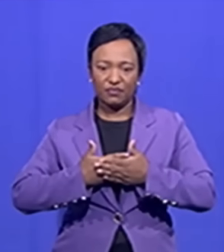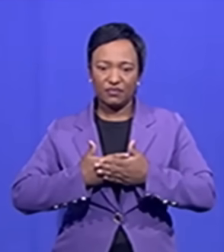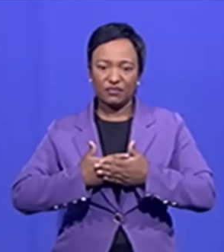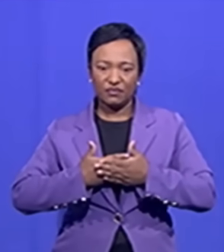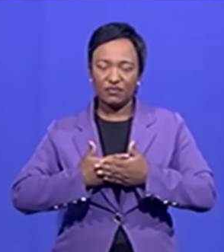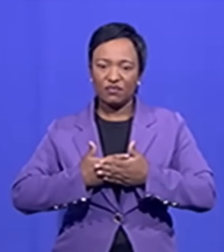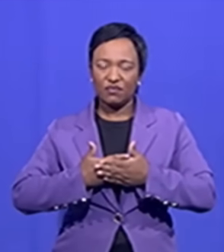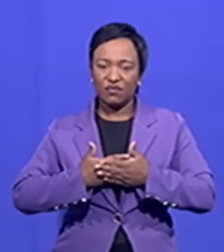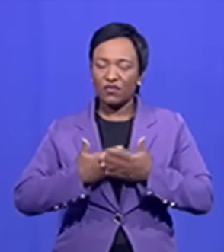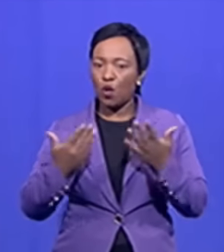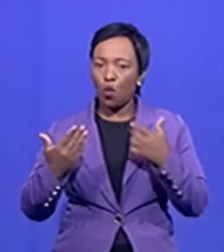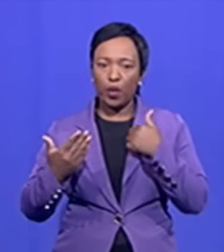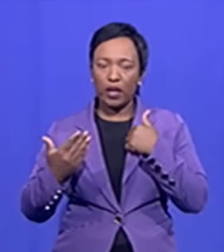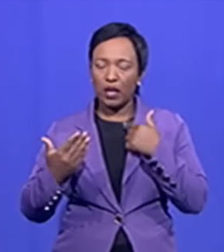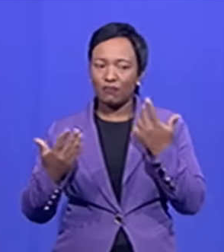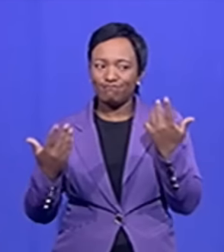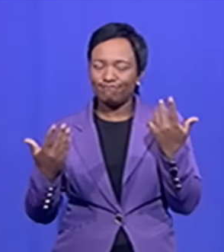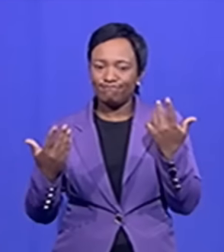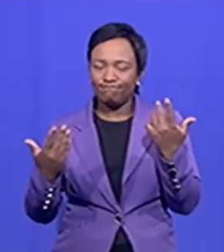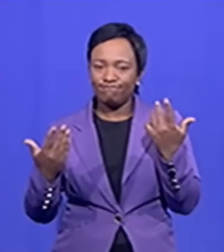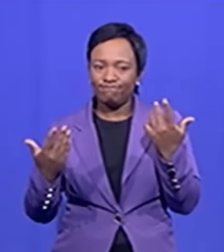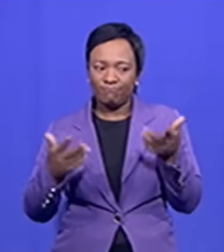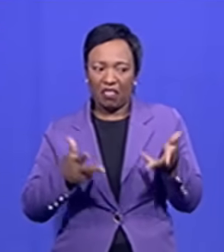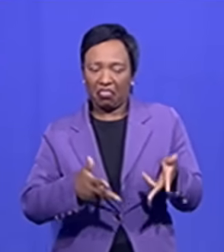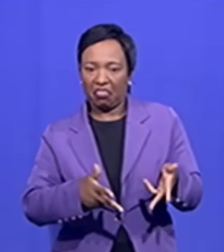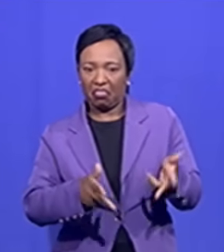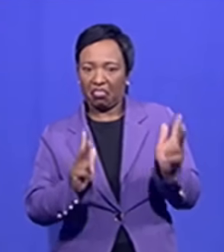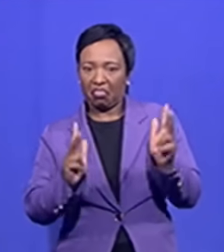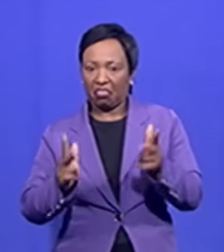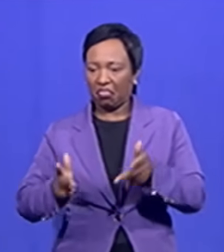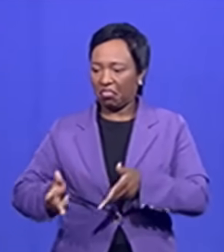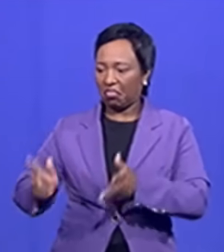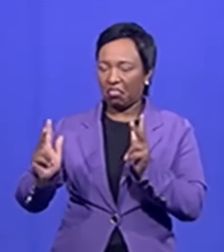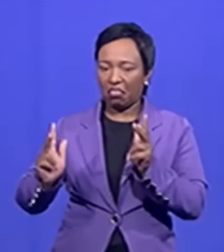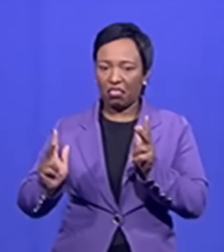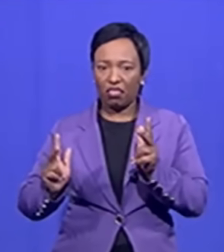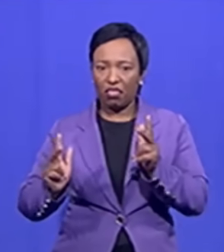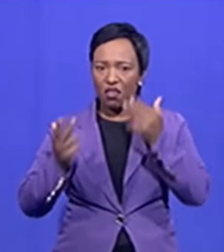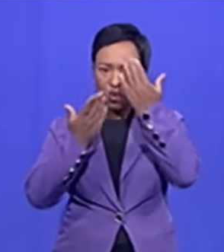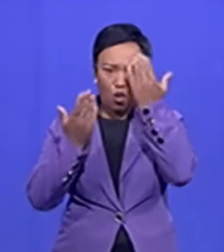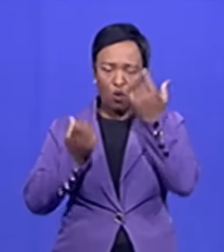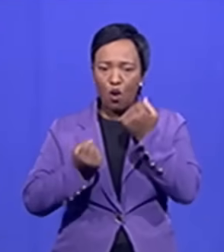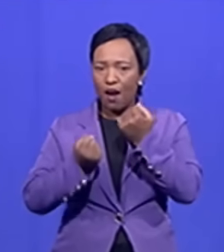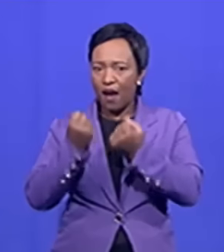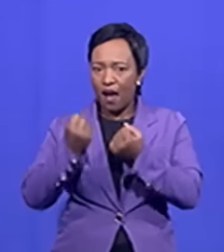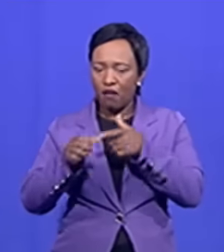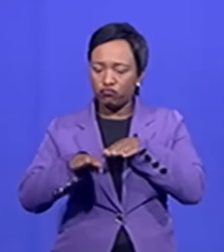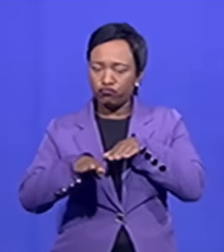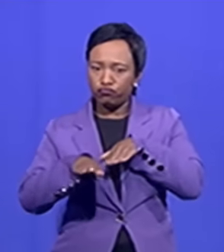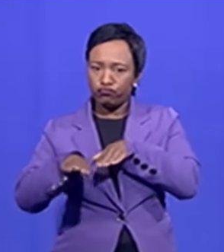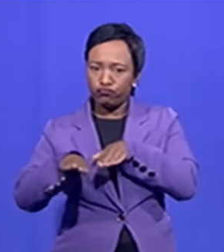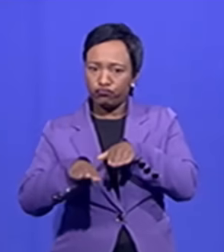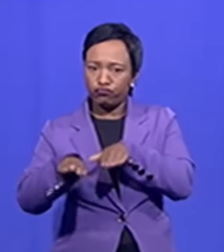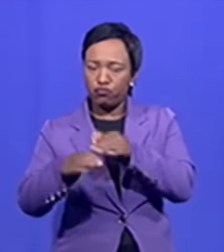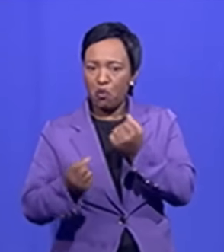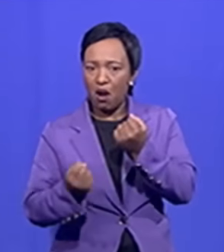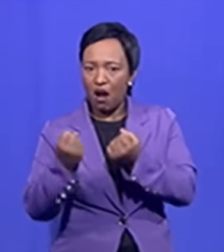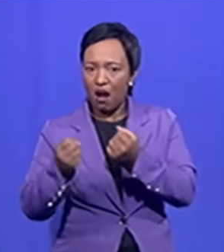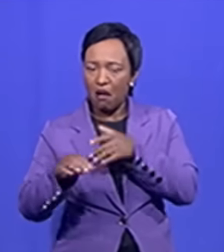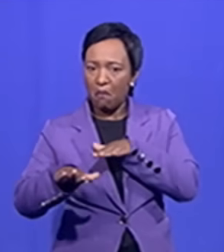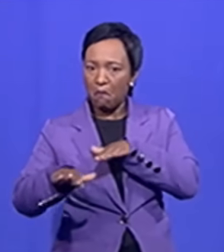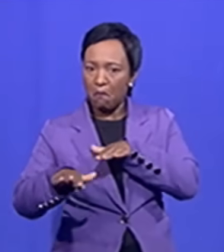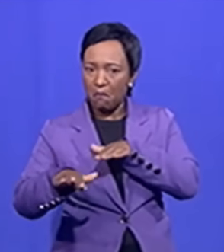deserted because you do not know the car that's coming on. Is it with